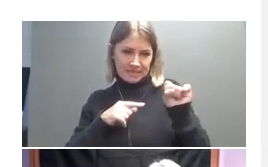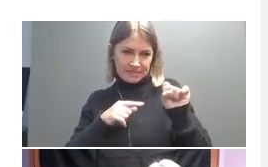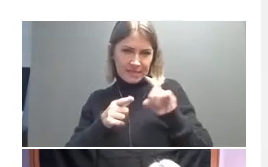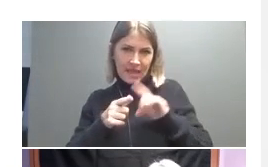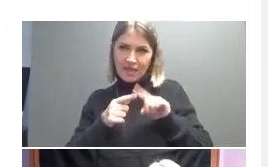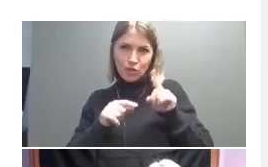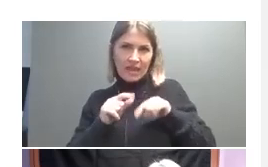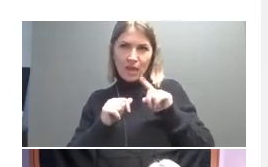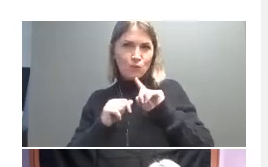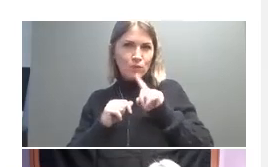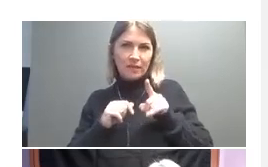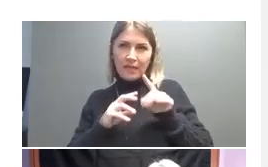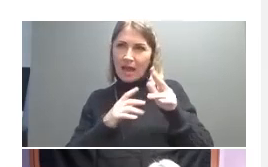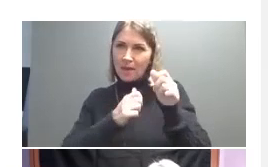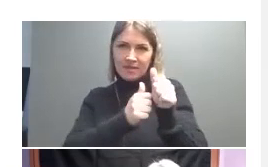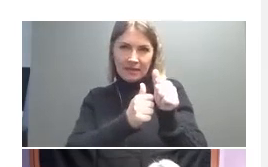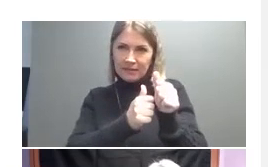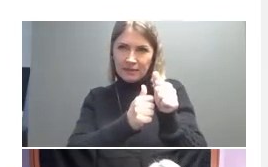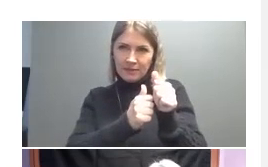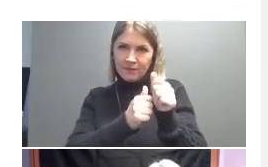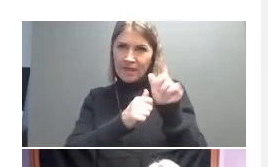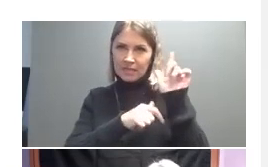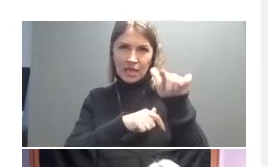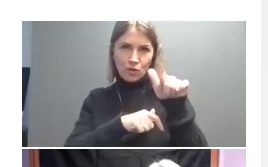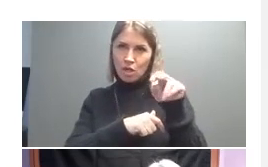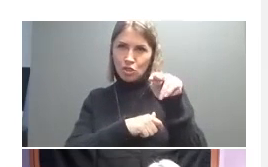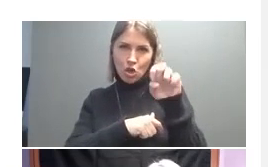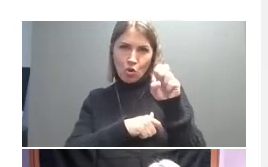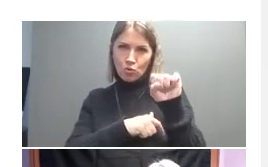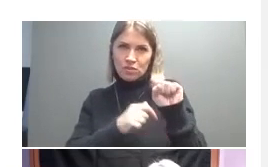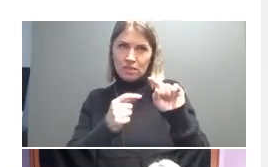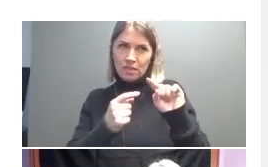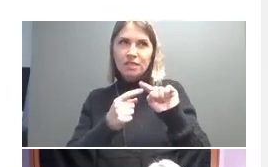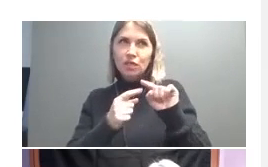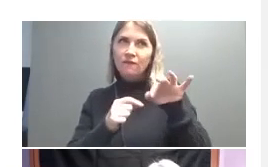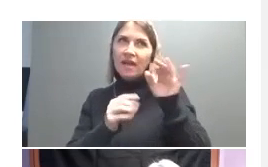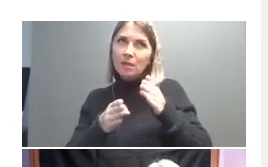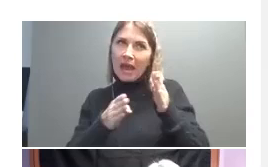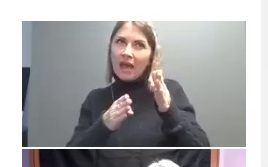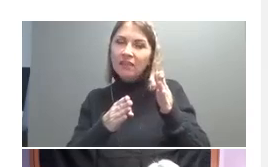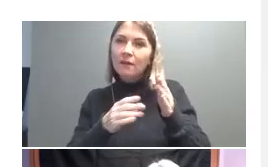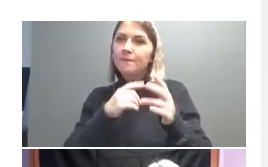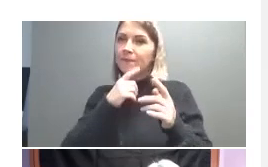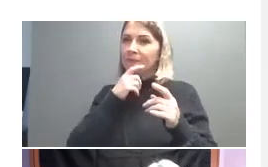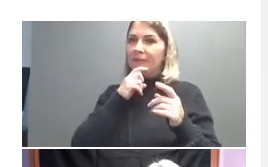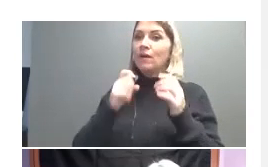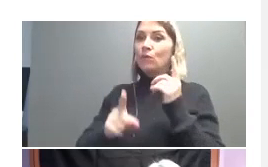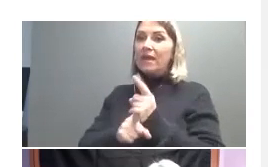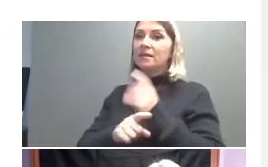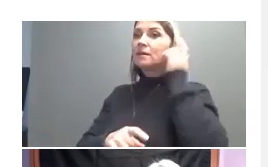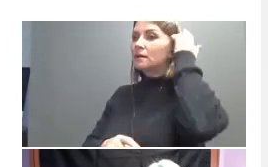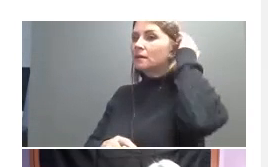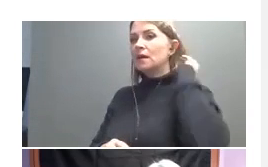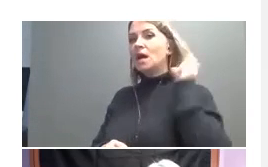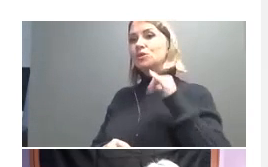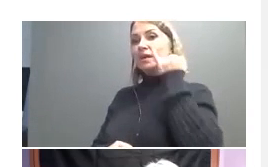can't really update the later on nodes until you kind of find a path to exactly them. Okay. Yes, and if